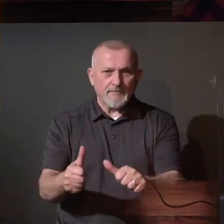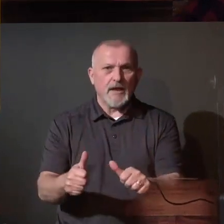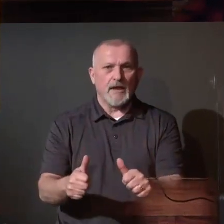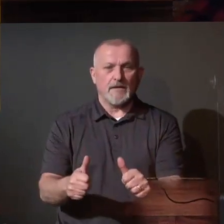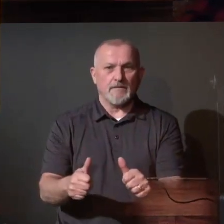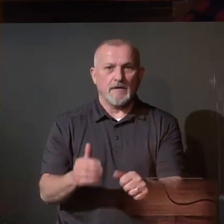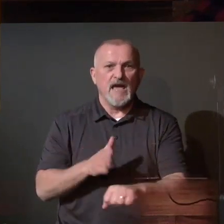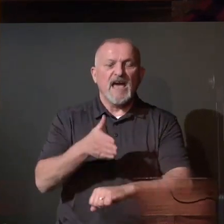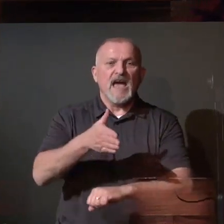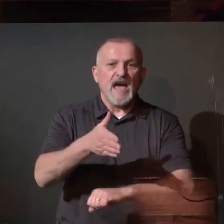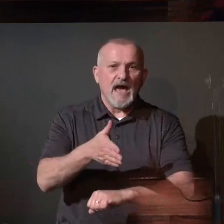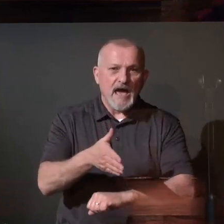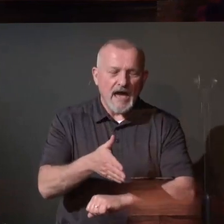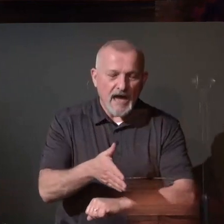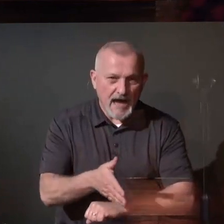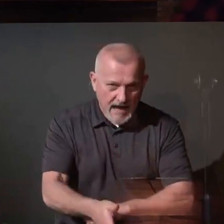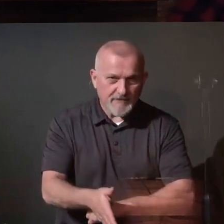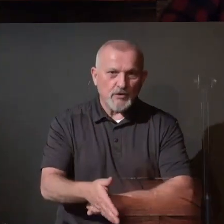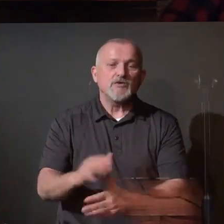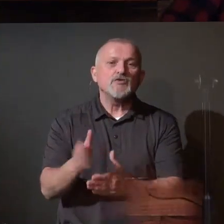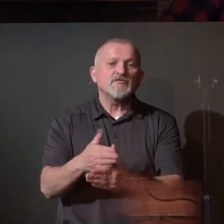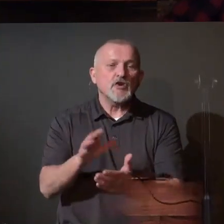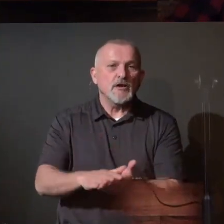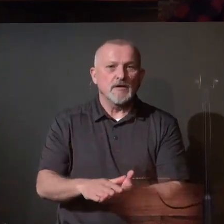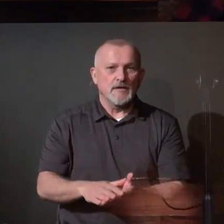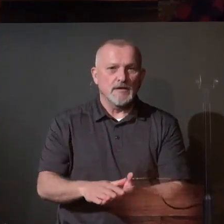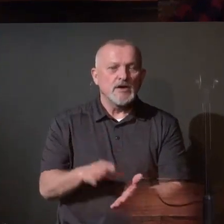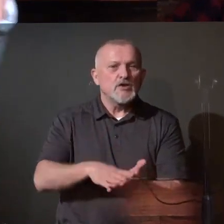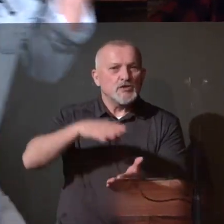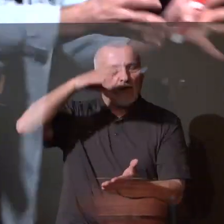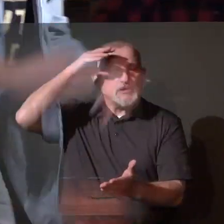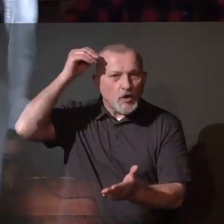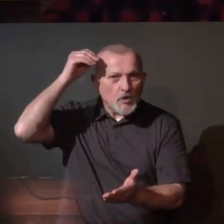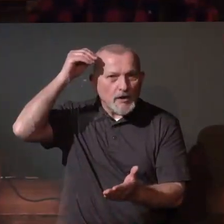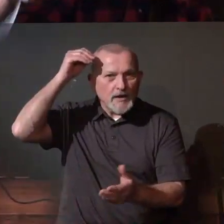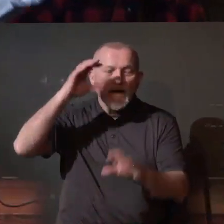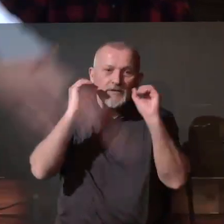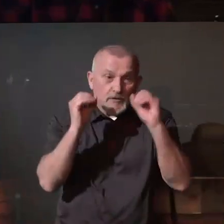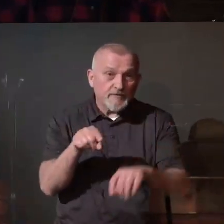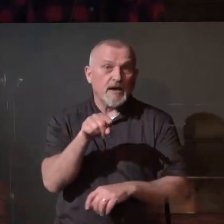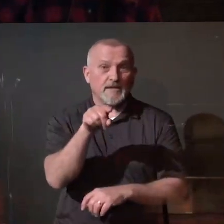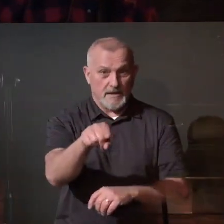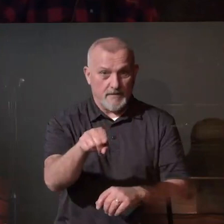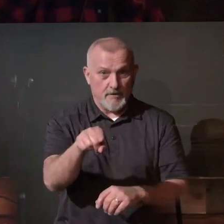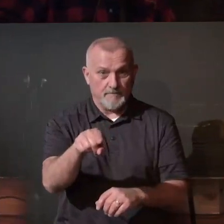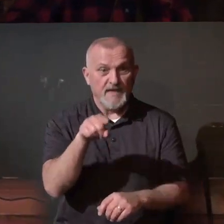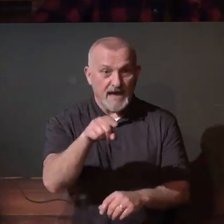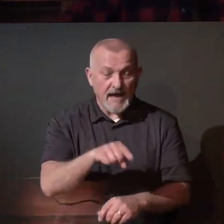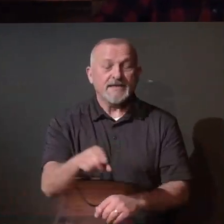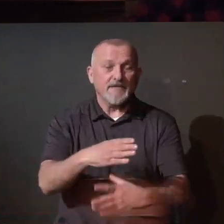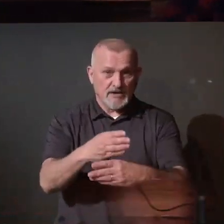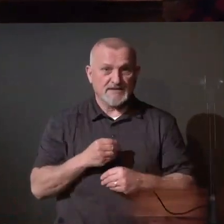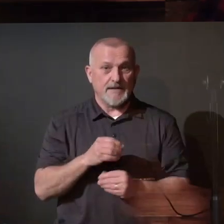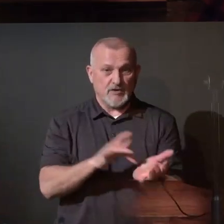baptize. After you've enlisted them as a follower, after you've shared your knowledge, after you've poured into them and affirmed them as a follower of Jesus,